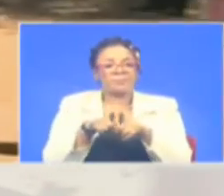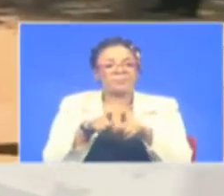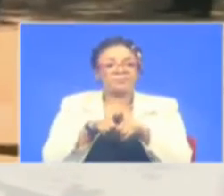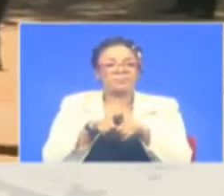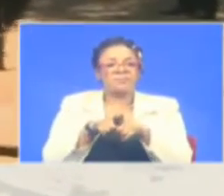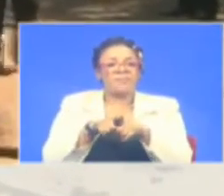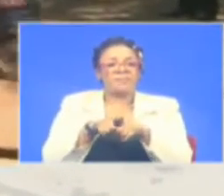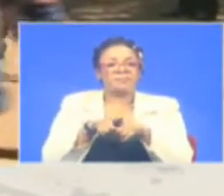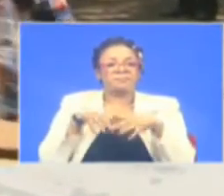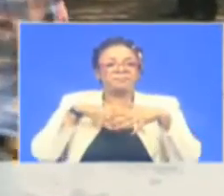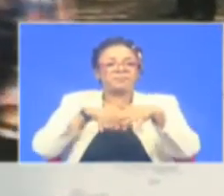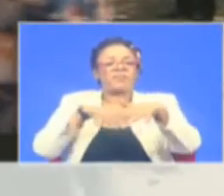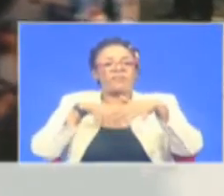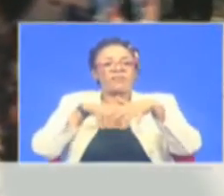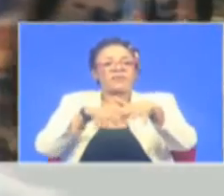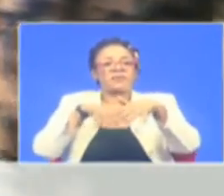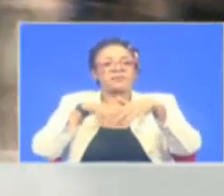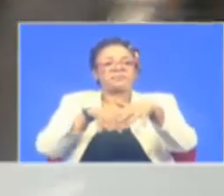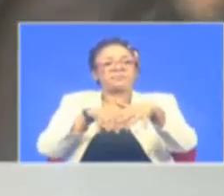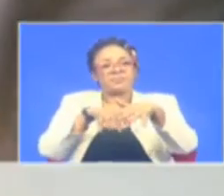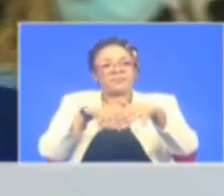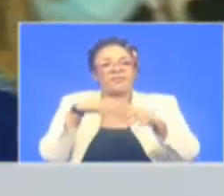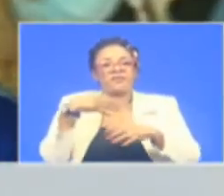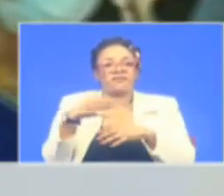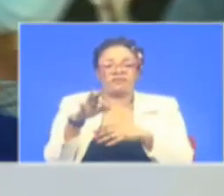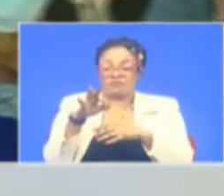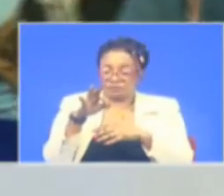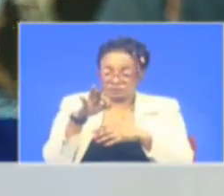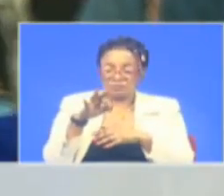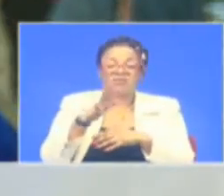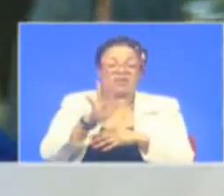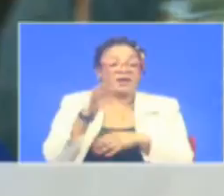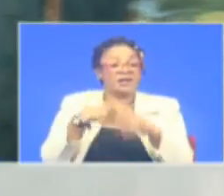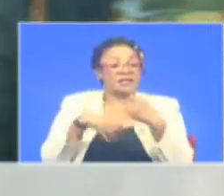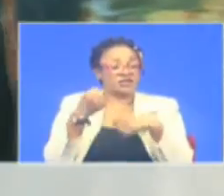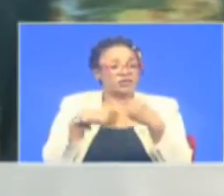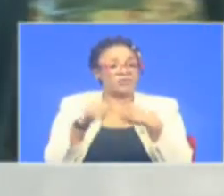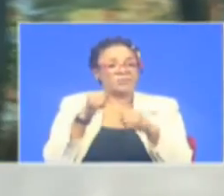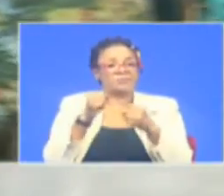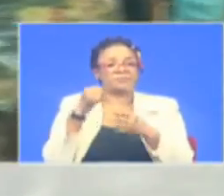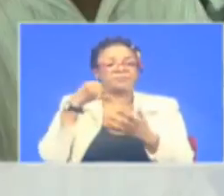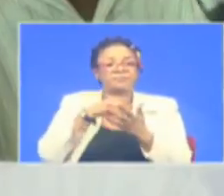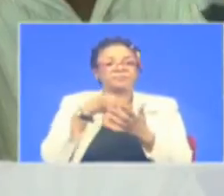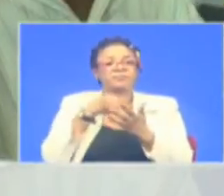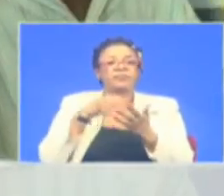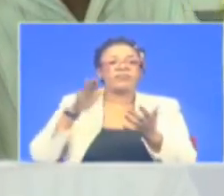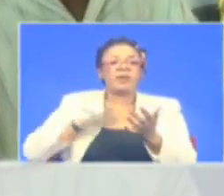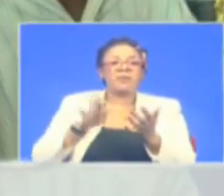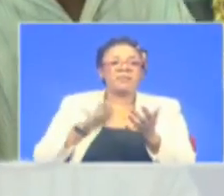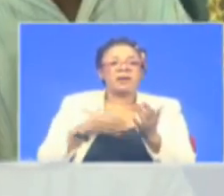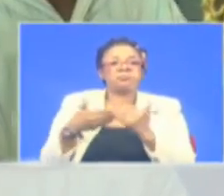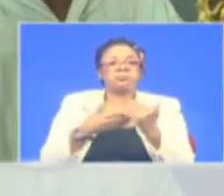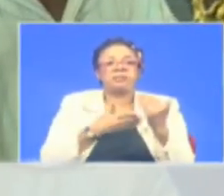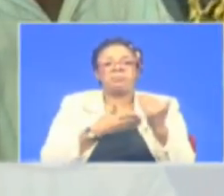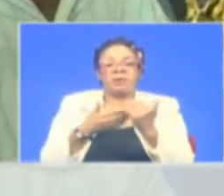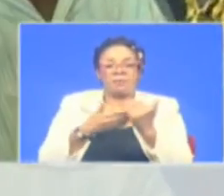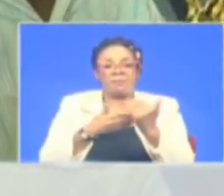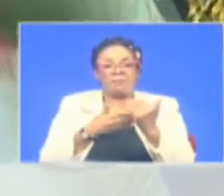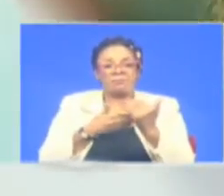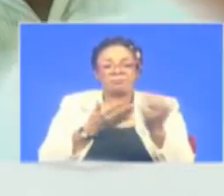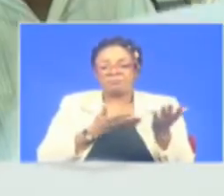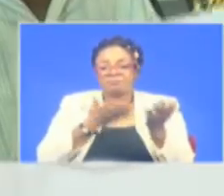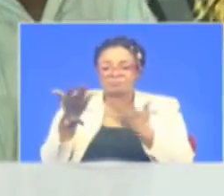marched in side by side, ready to face the consequences of their actions, among them a mother and her infant. They were presented before